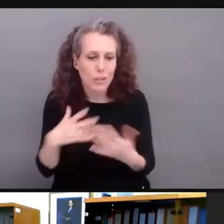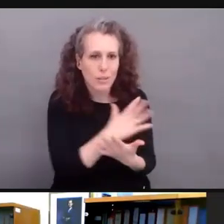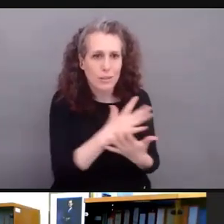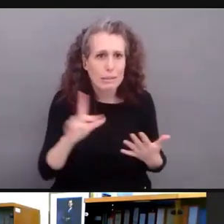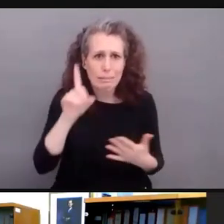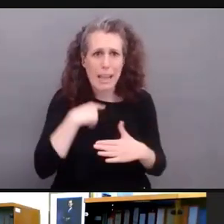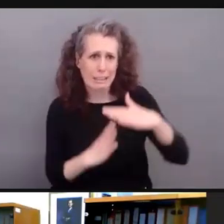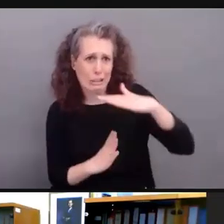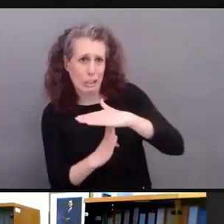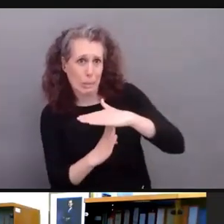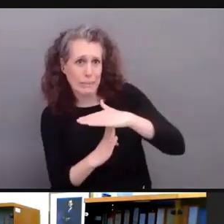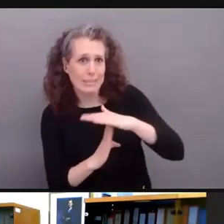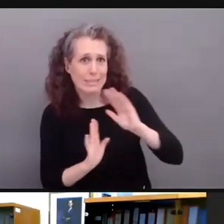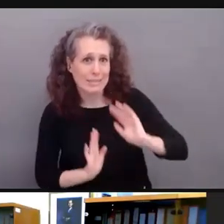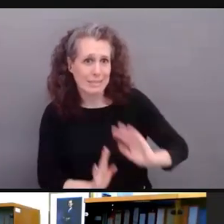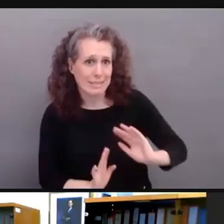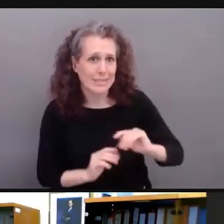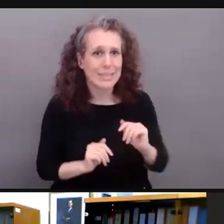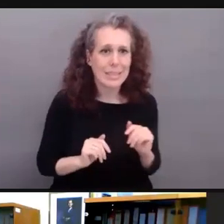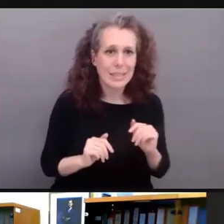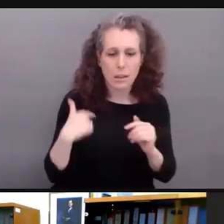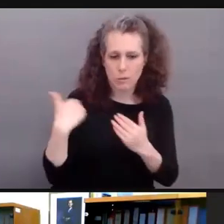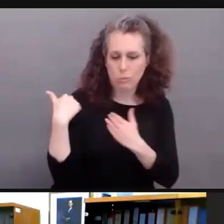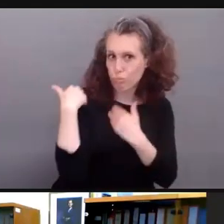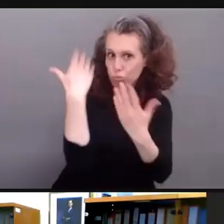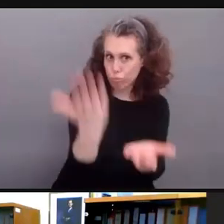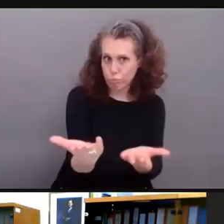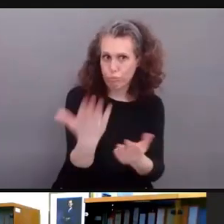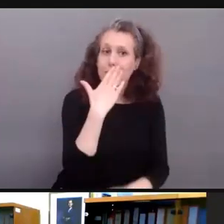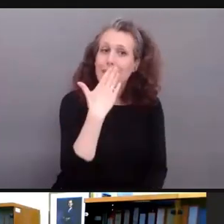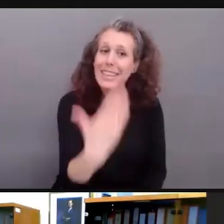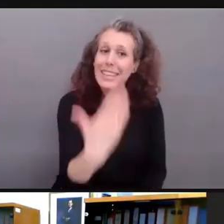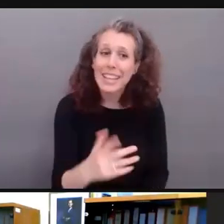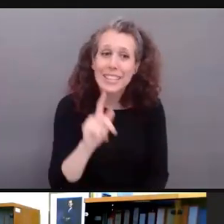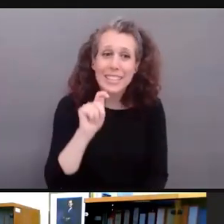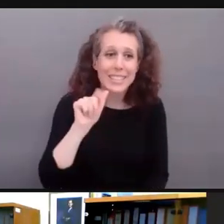there at the very bio, Tatiana, and I give you the floor. Thank you very much, Tatiana.